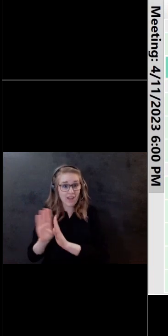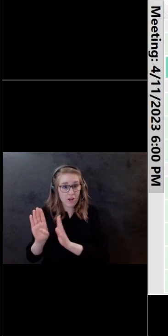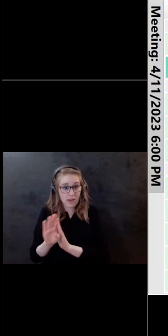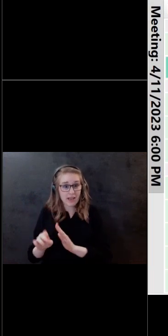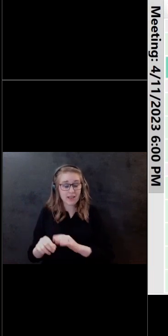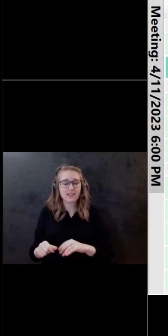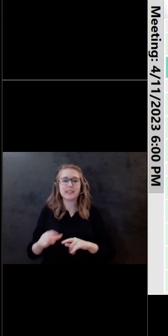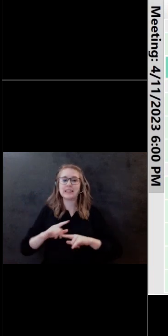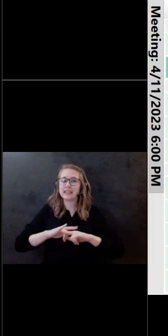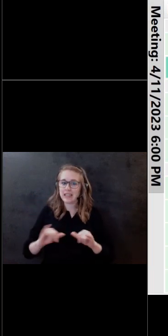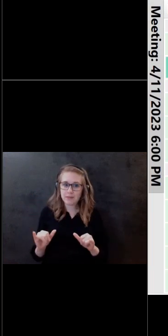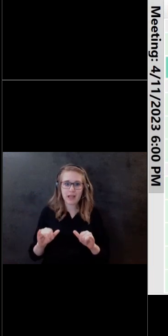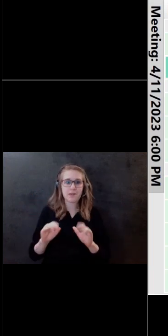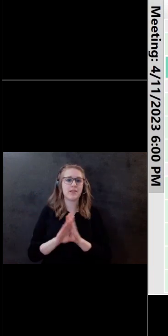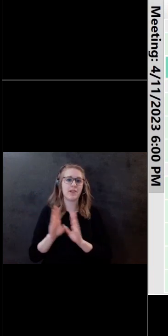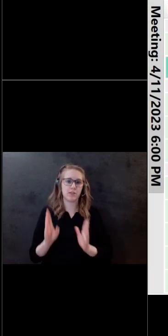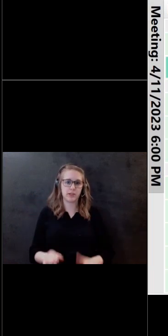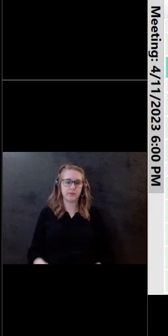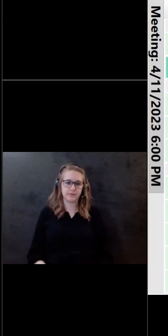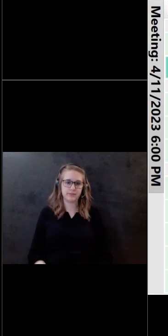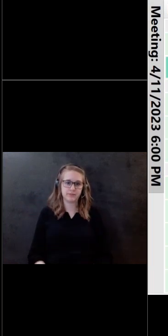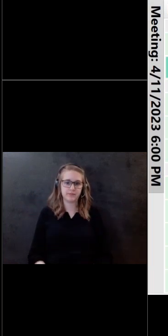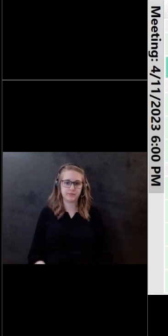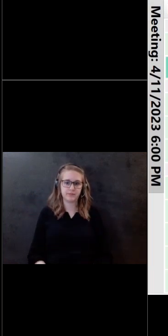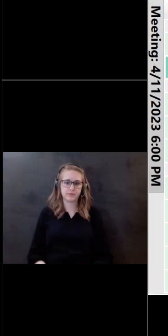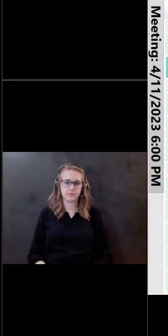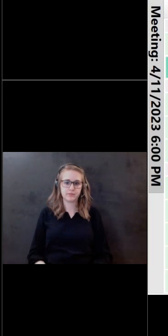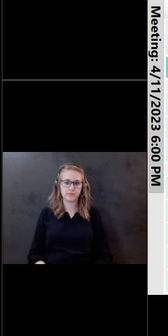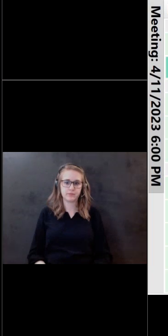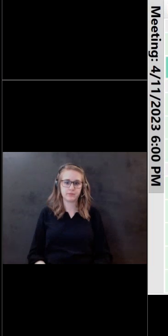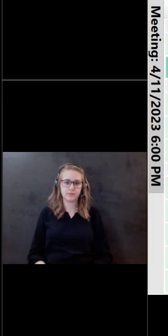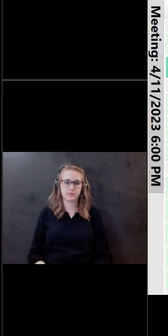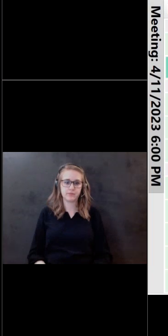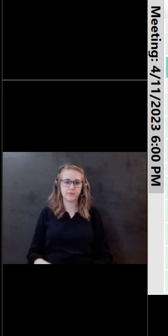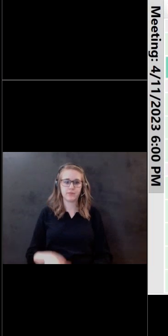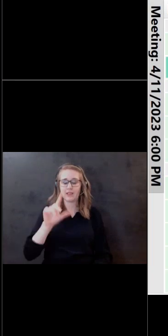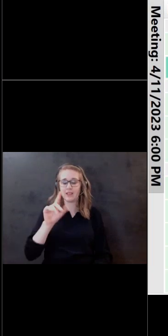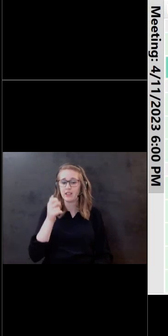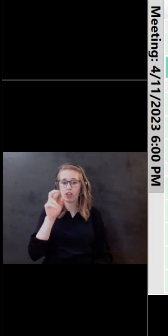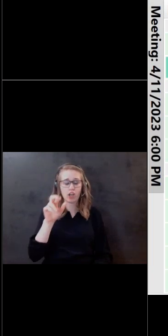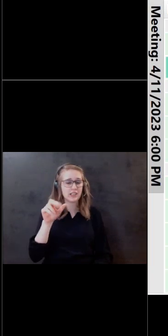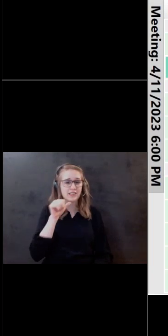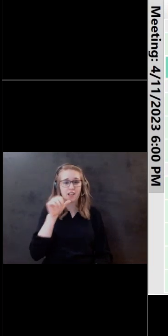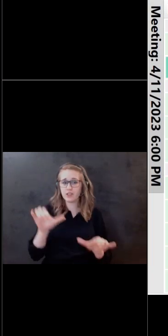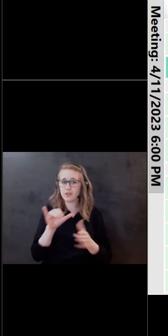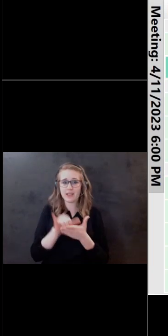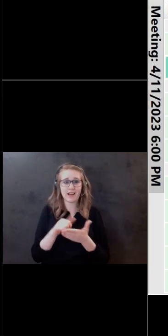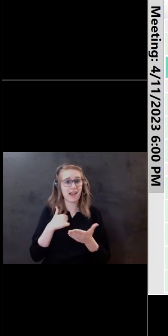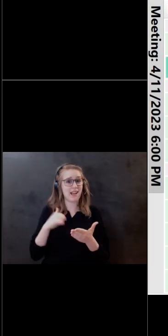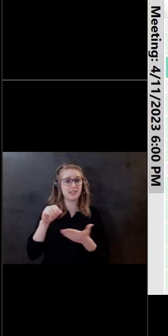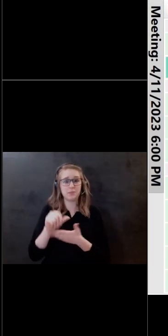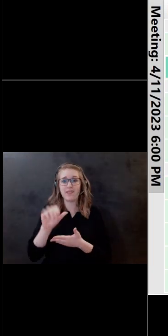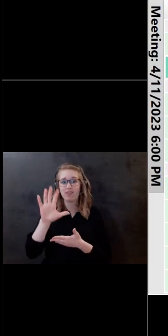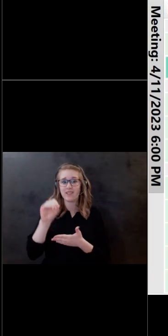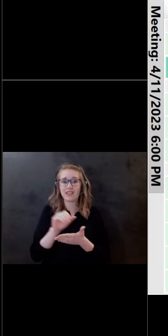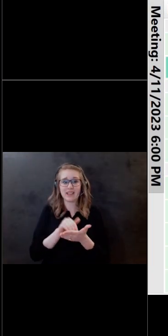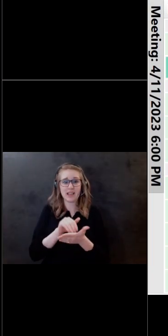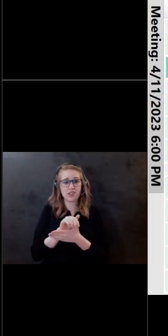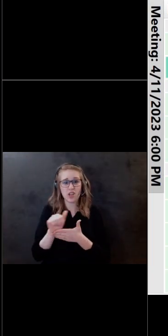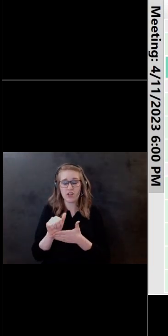at the same time the developer did. Okay. Lennar didn't do that. Our community, so I spent $50,000 on a